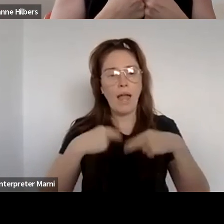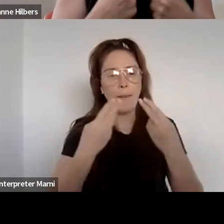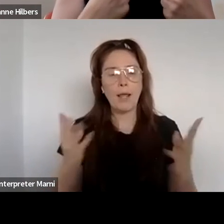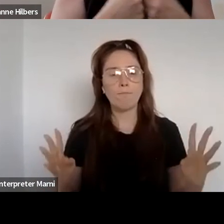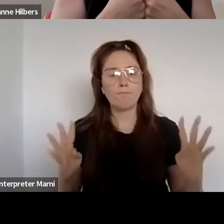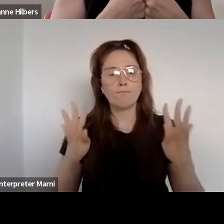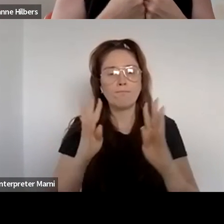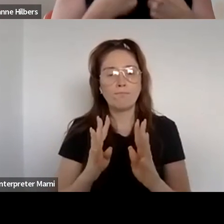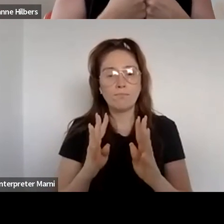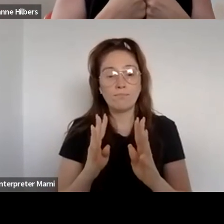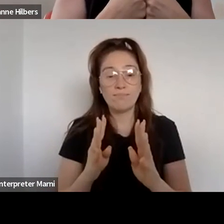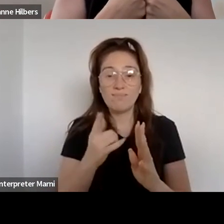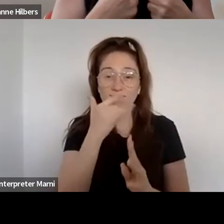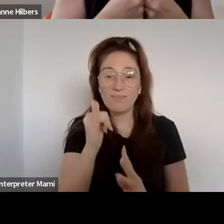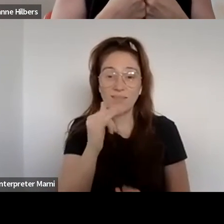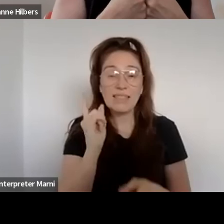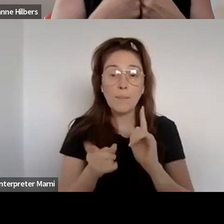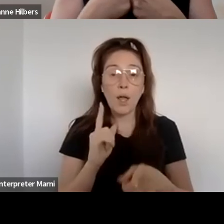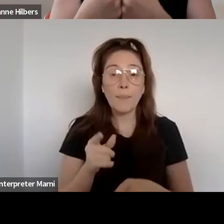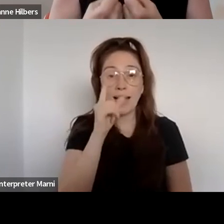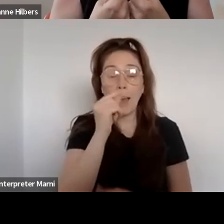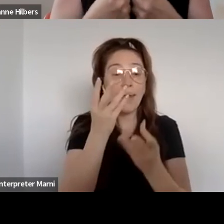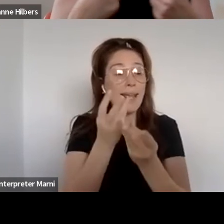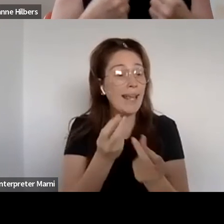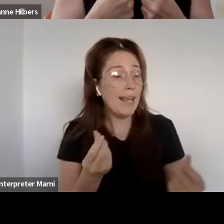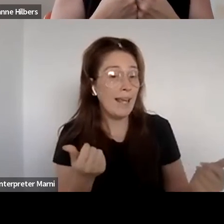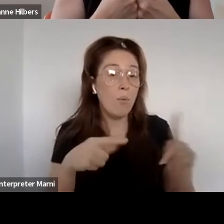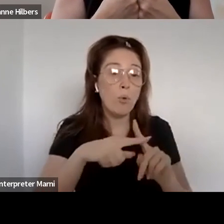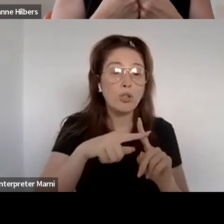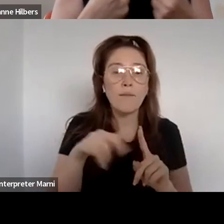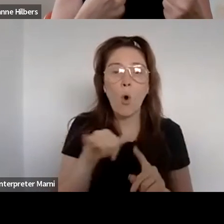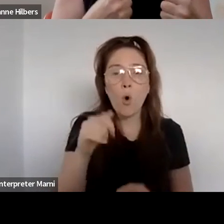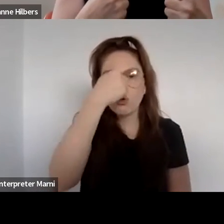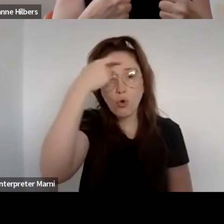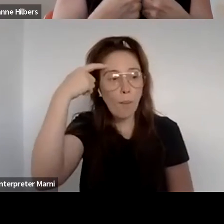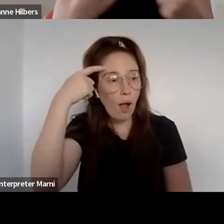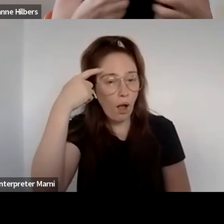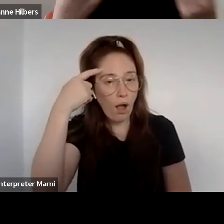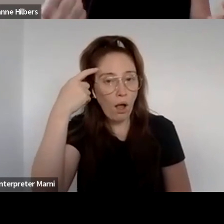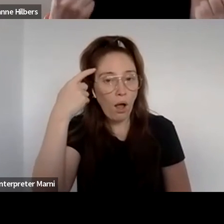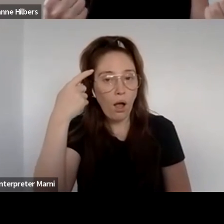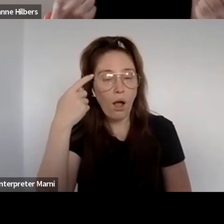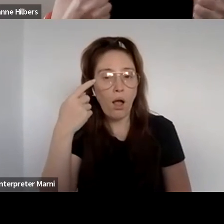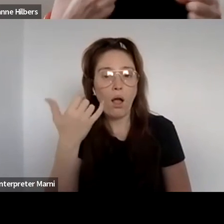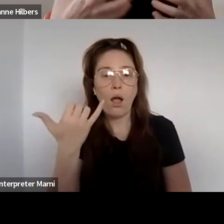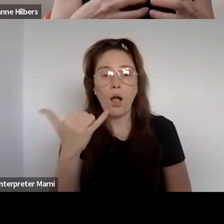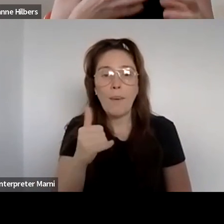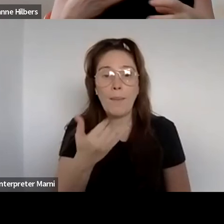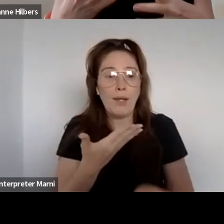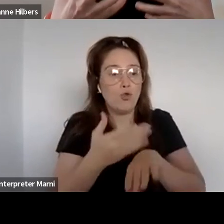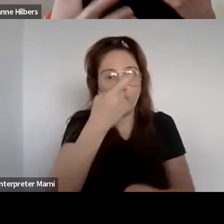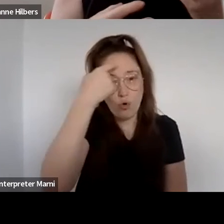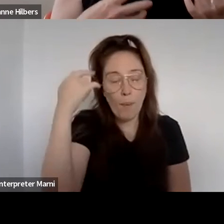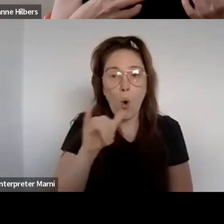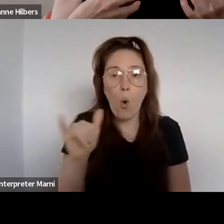time of healing, or it can be a time of trauma. So it can be a time of new trauma if there is conflict, or time of re-traumatizing.